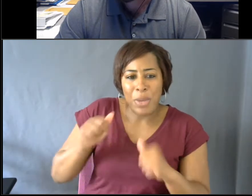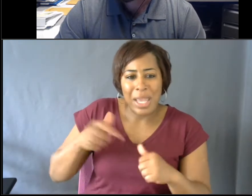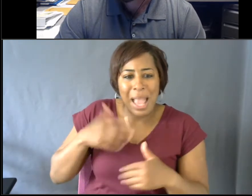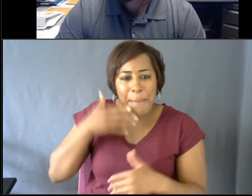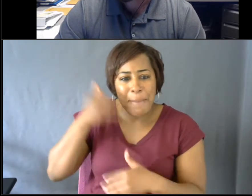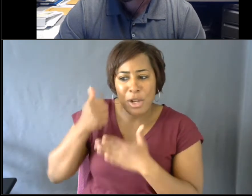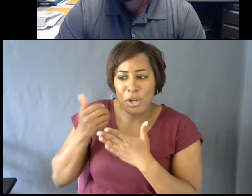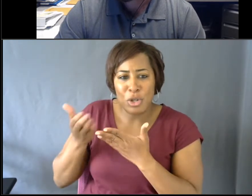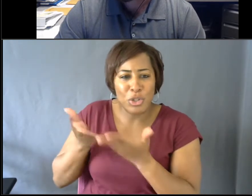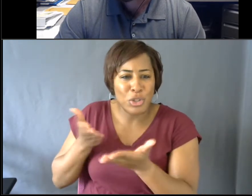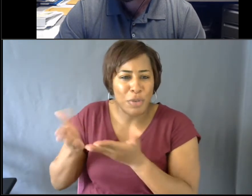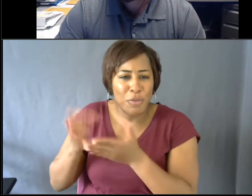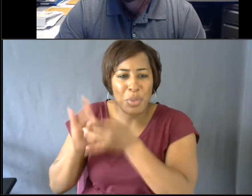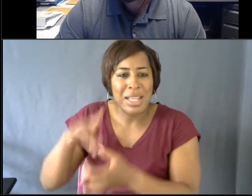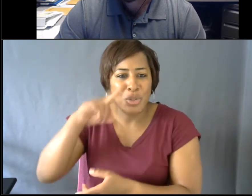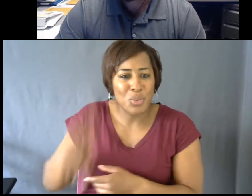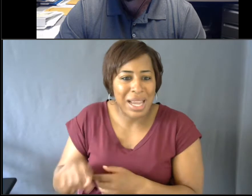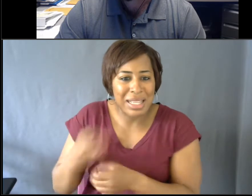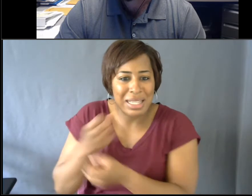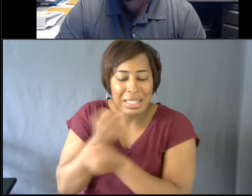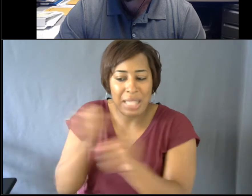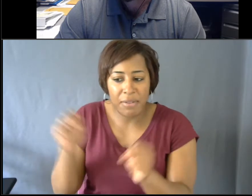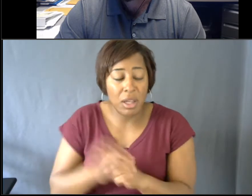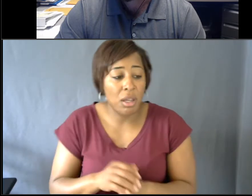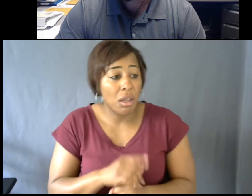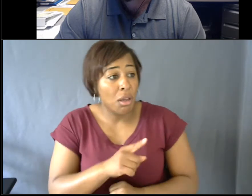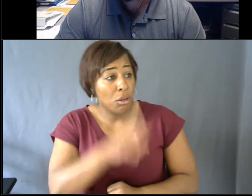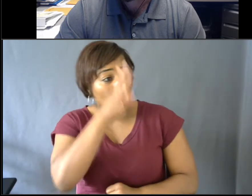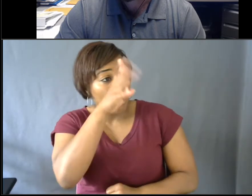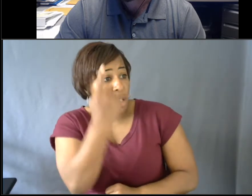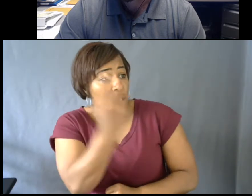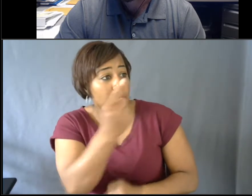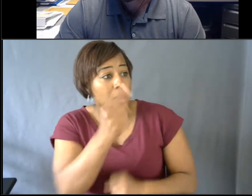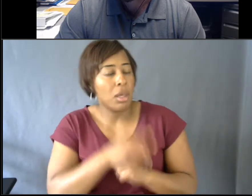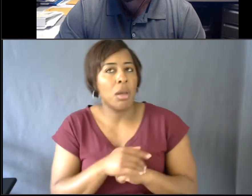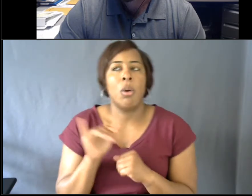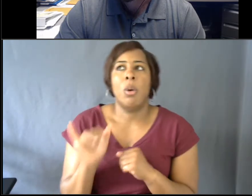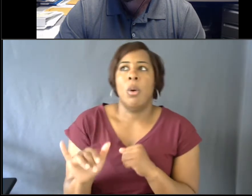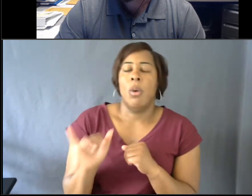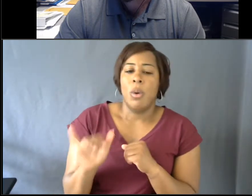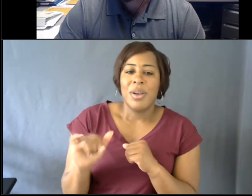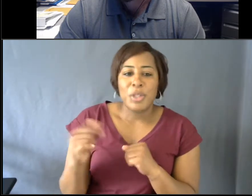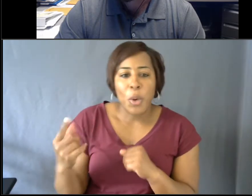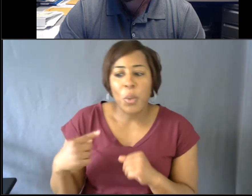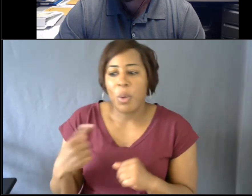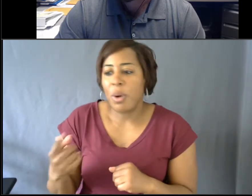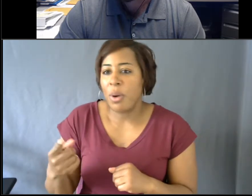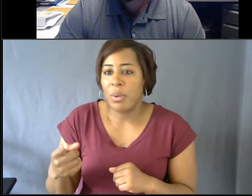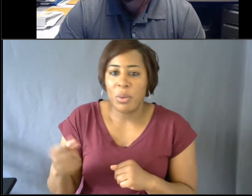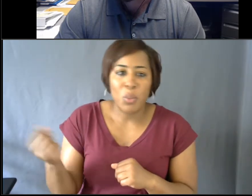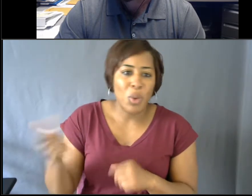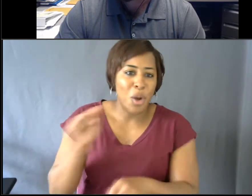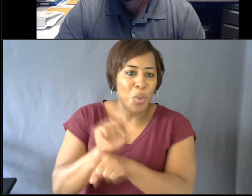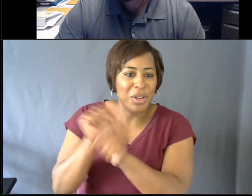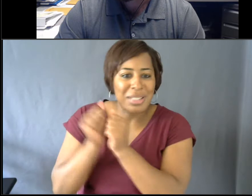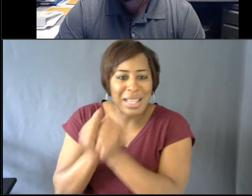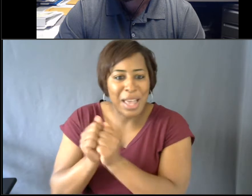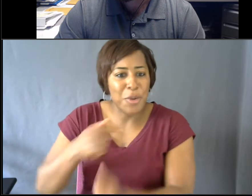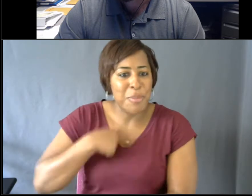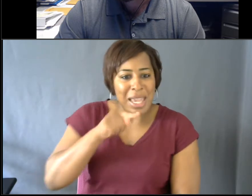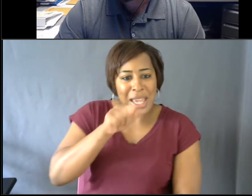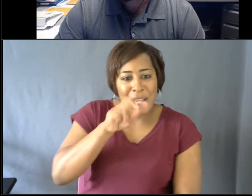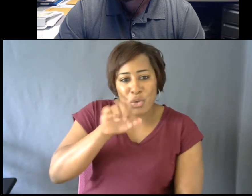lightning safety? And they said, well, make your own. It's like, oh boy. So we worked together, Trevor and I. We worked with our partners.